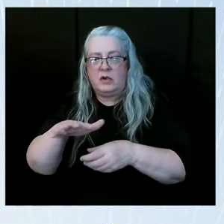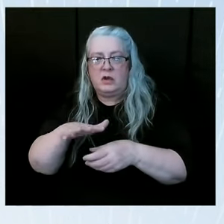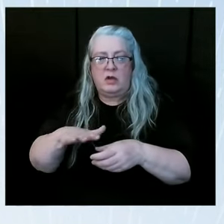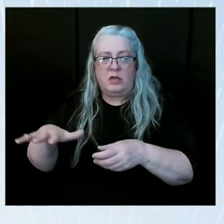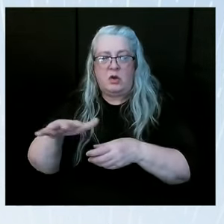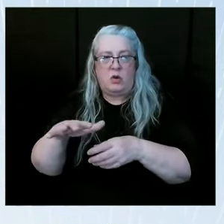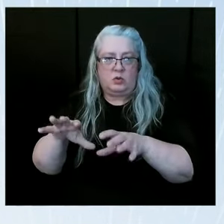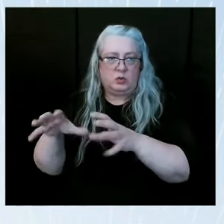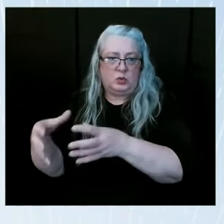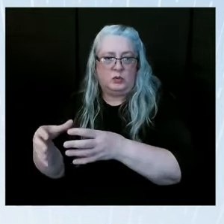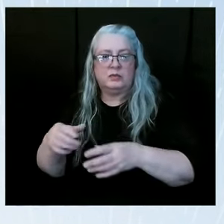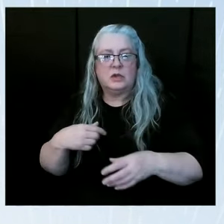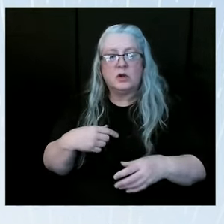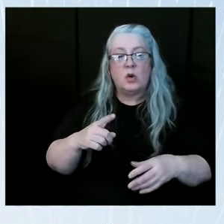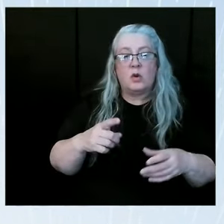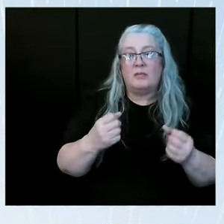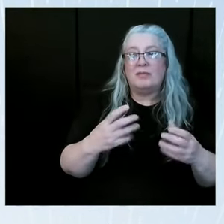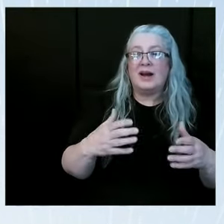West Africa alone,